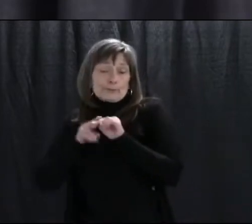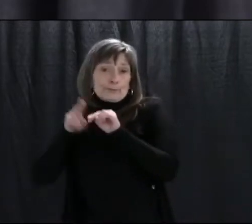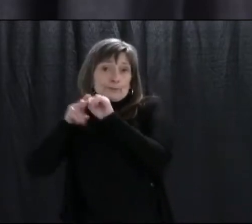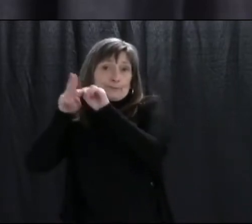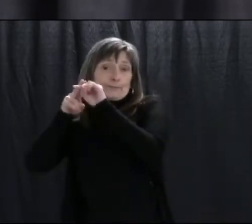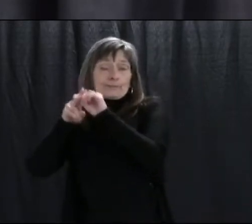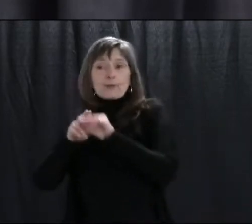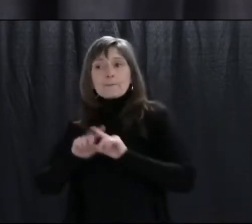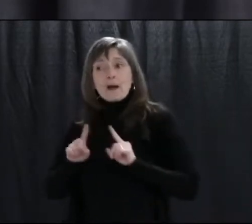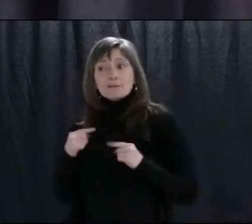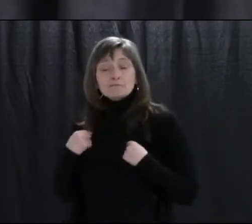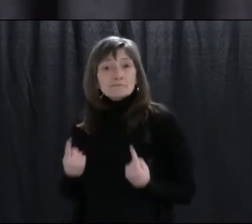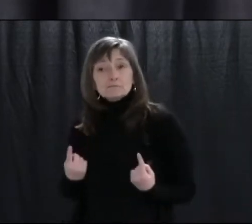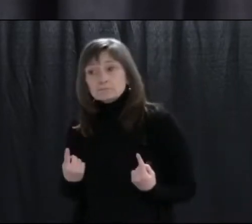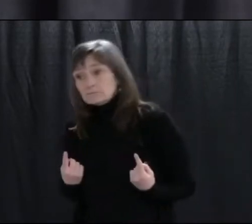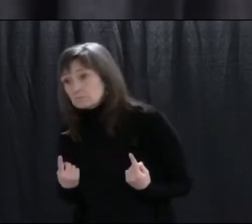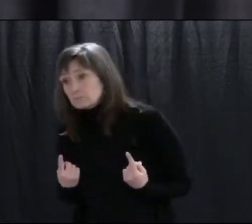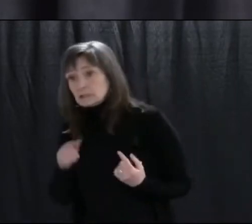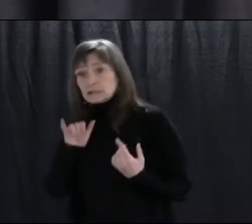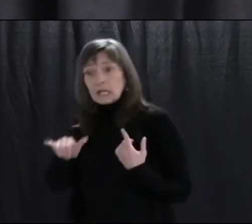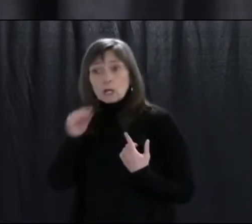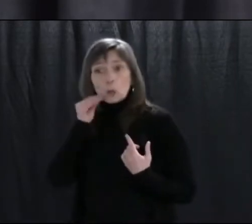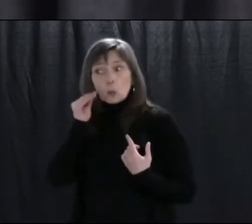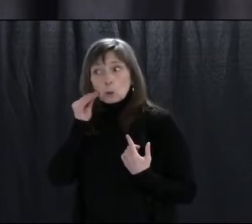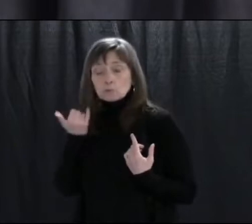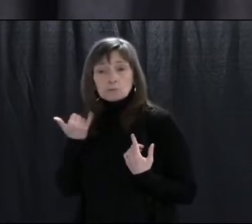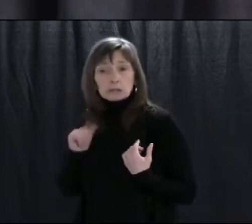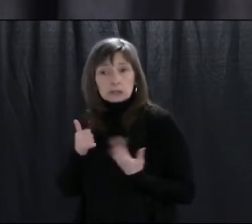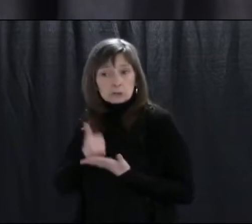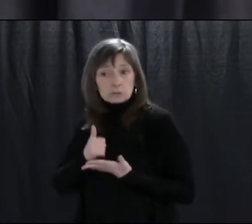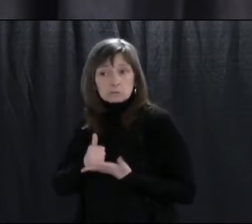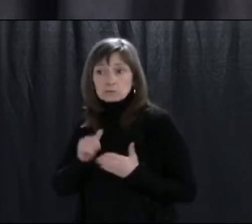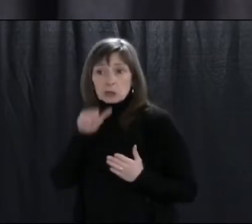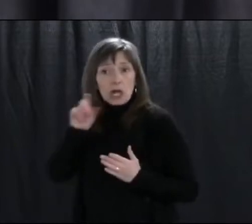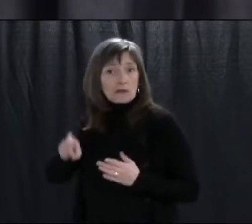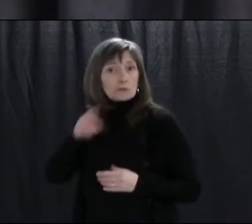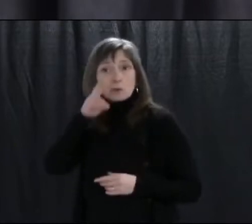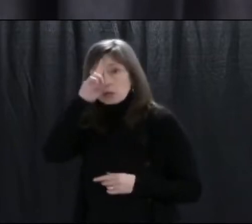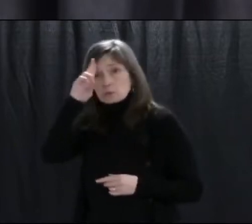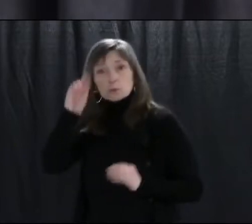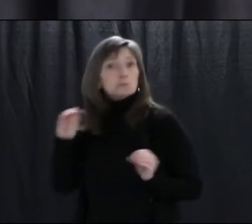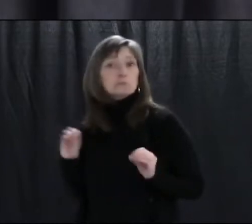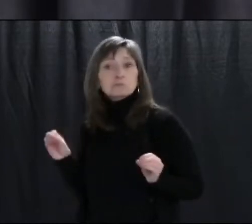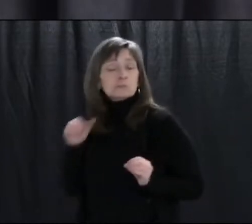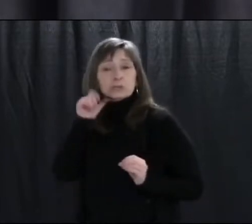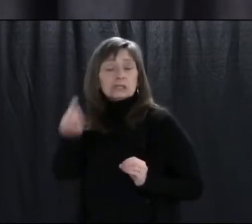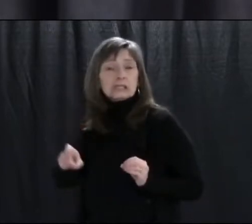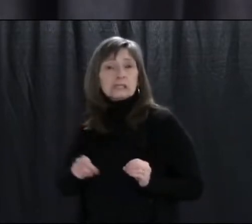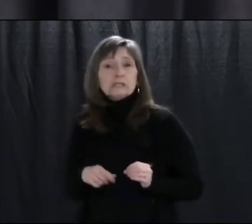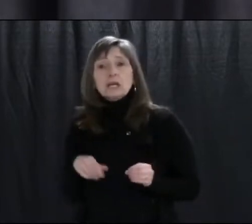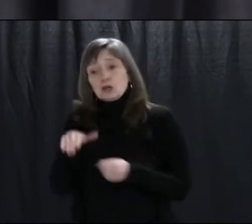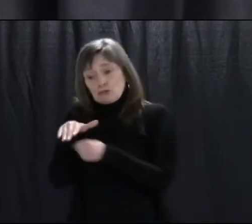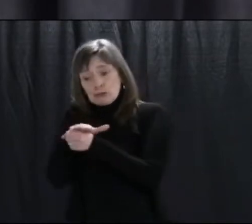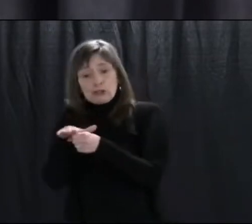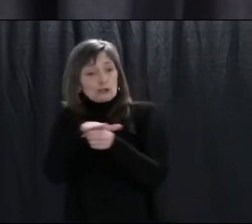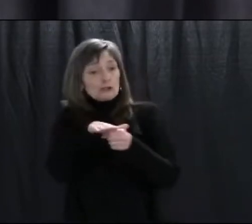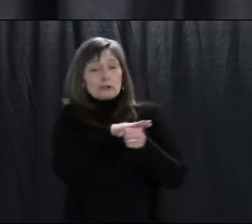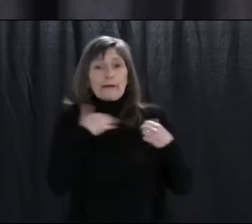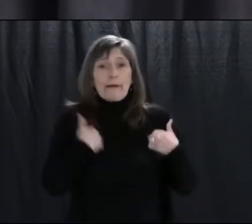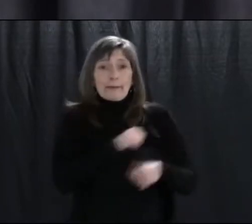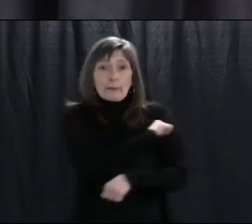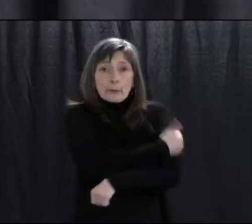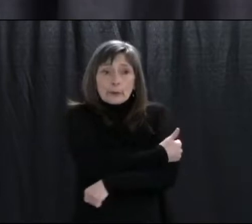far have required more treatment than can be available at home. The healthcare system, the regional health authorities and our acute